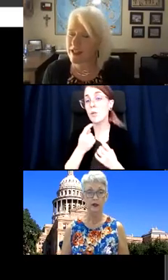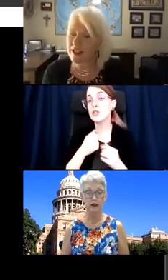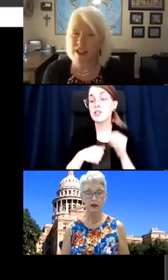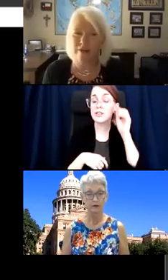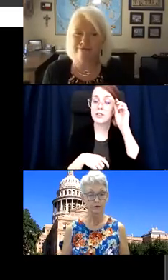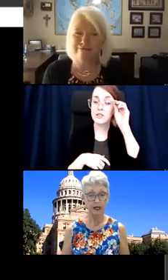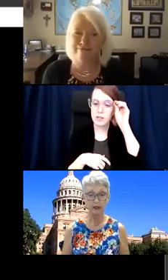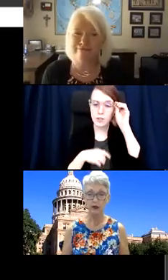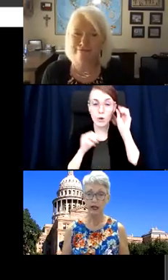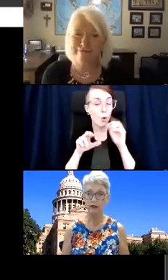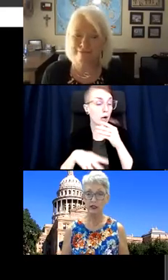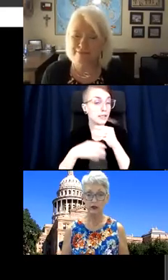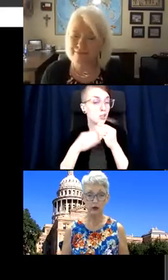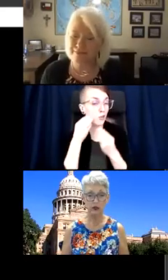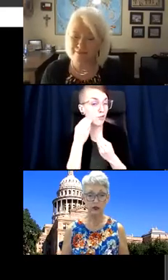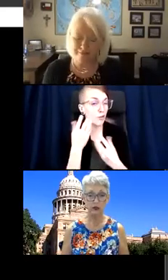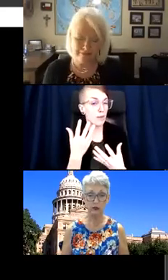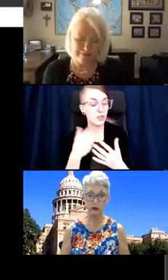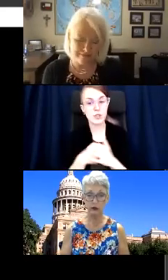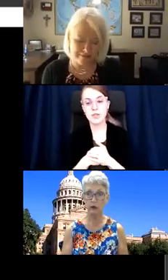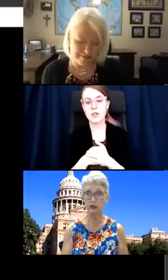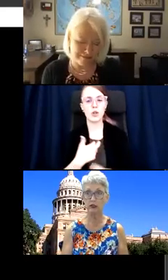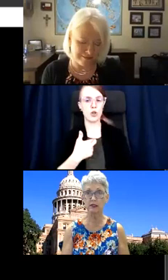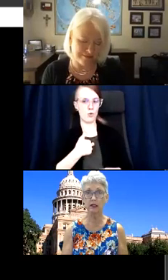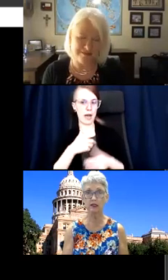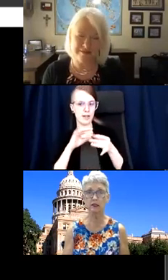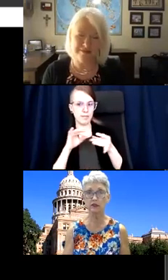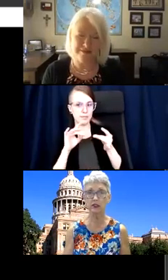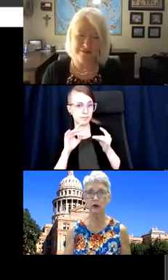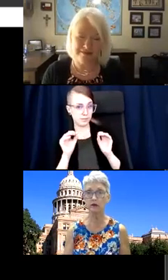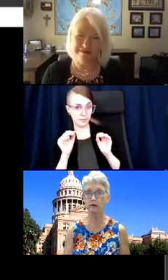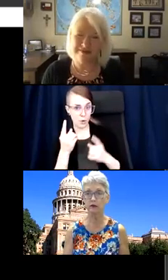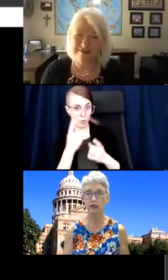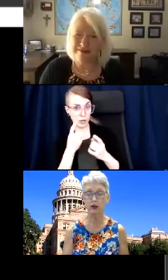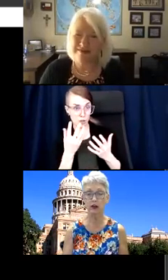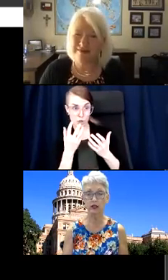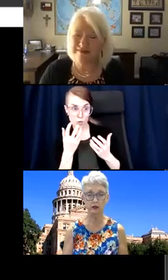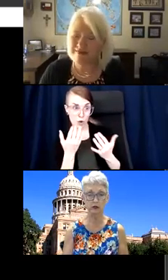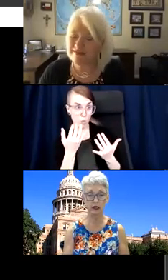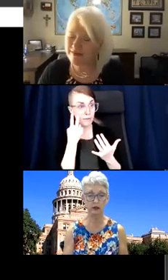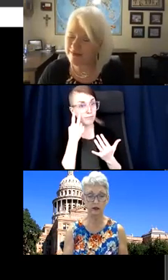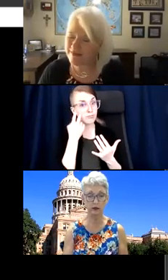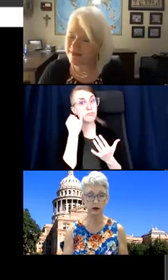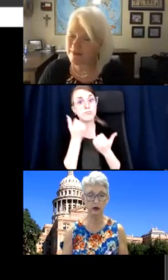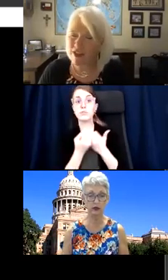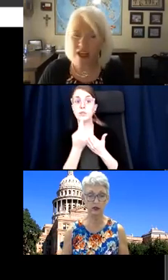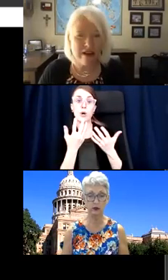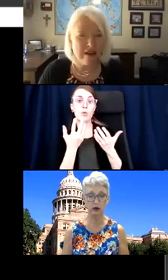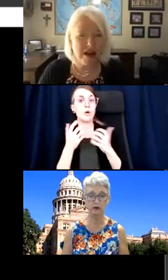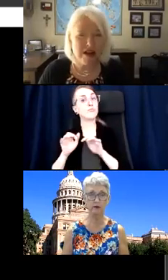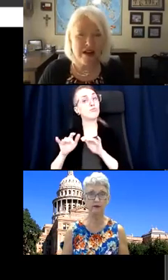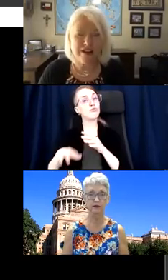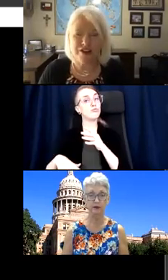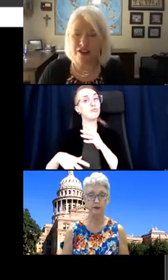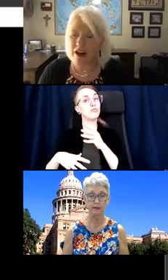information we needed to share? I don't have any other questions. Do we want to wait just a second to see if anyone in our audience would like to throw a question this